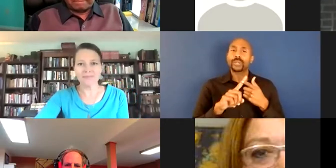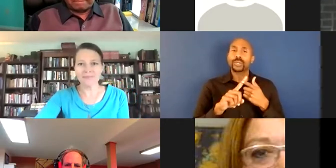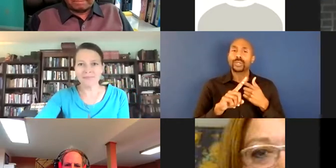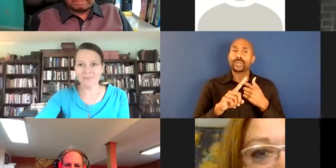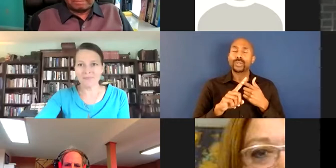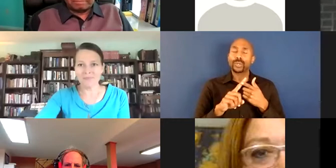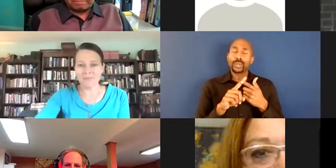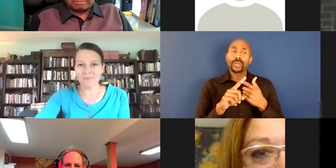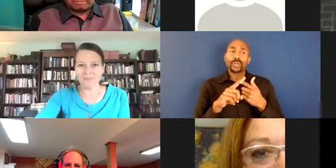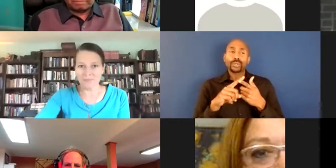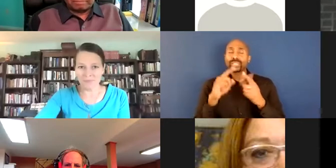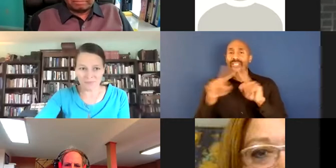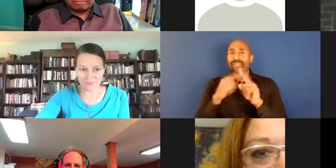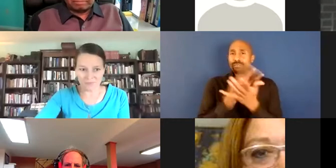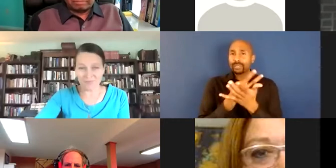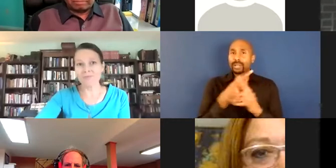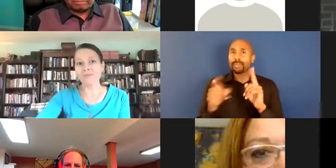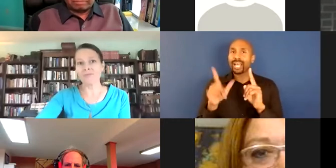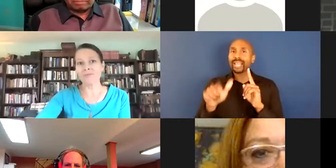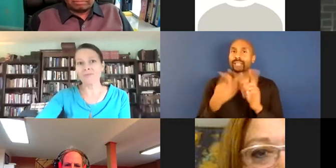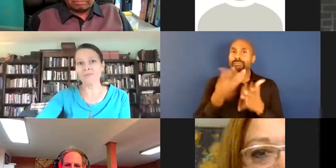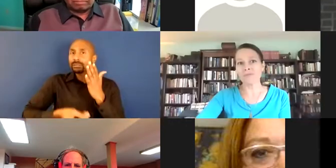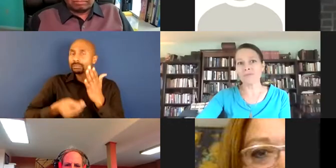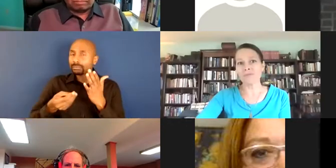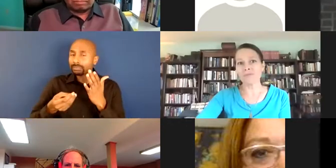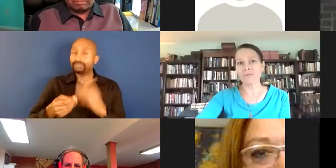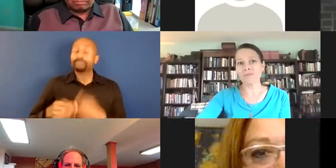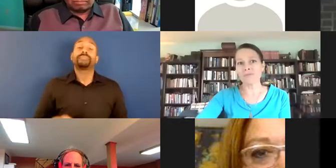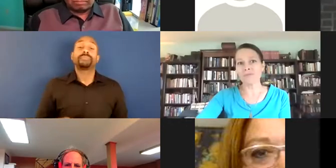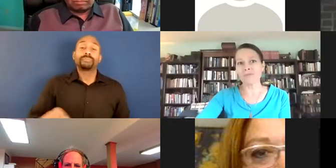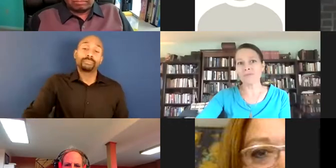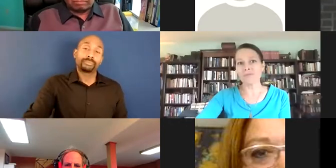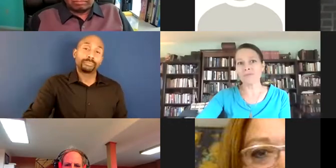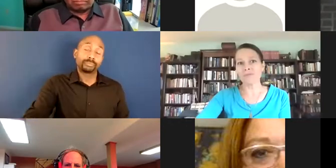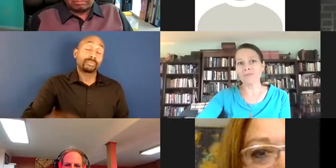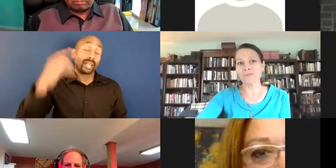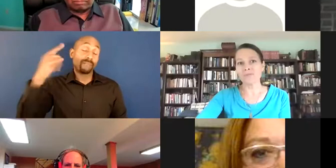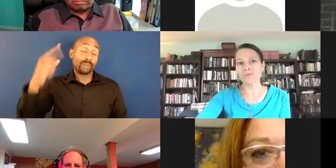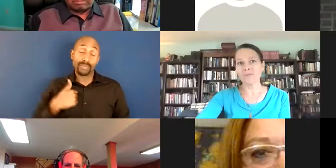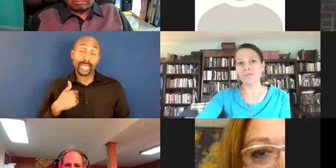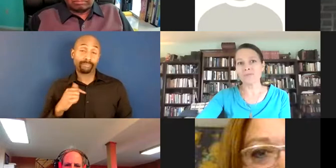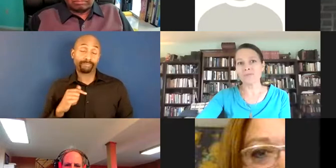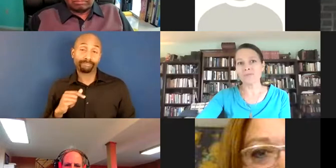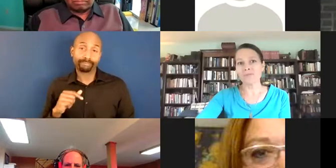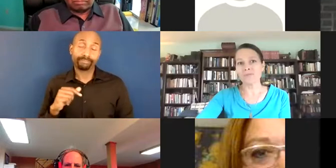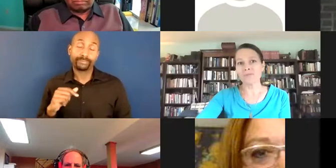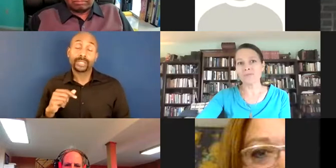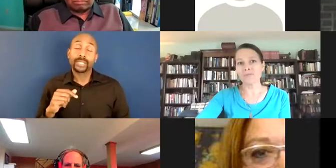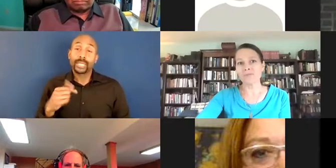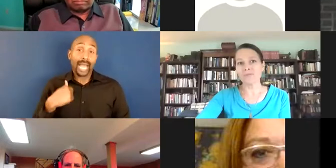So for me, I mean, it was transformative. I mean, for those of you who read the book, you'll know that I actually end